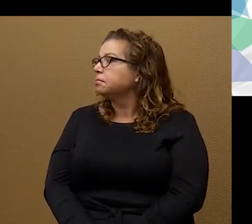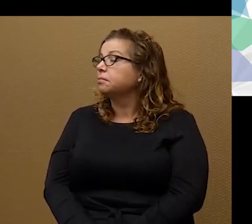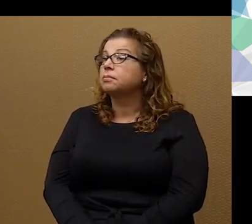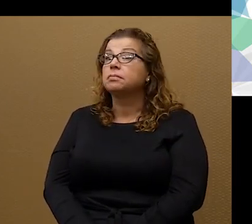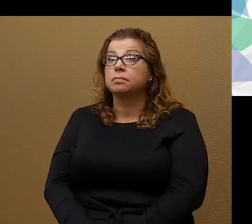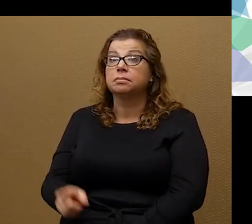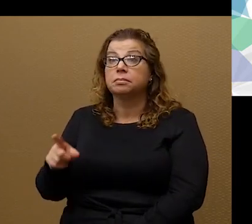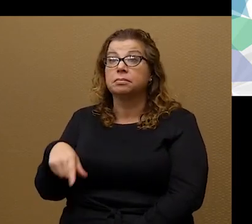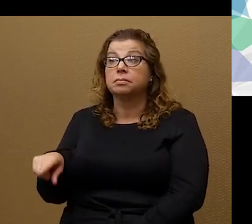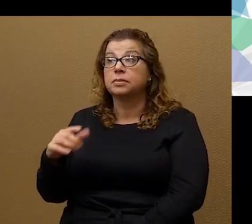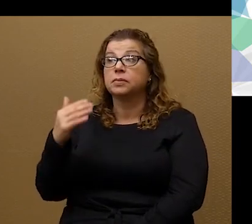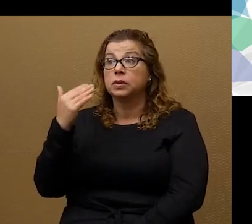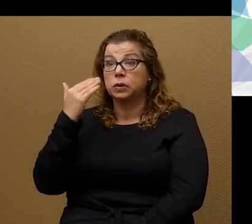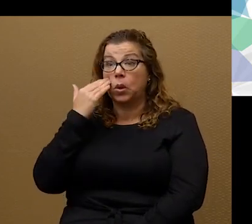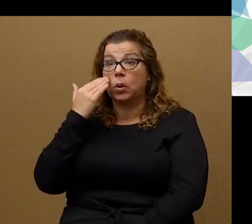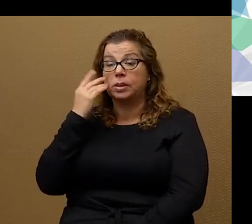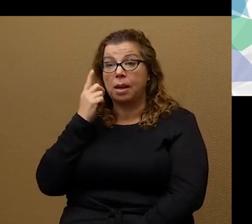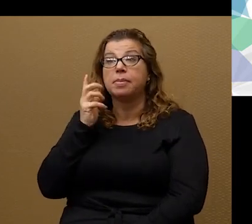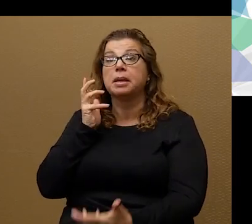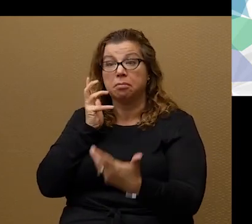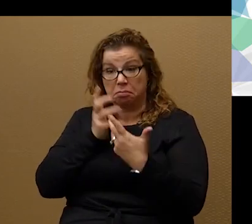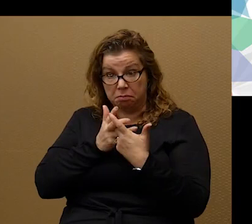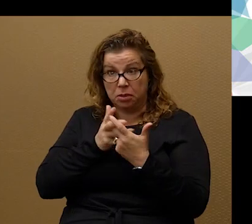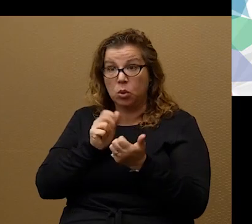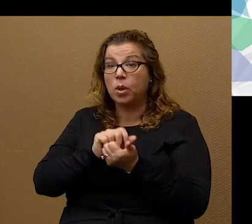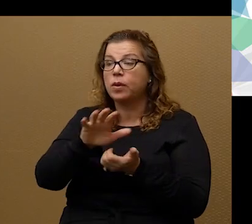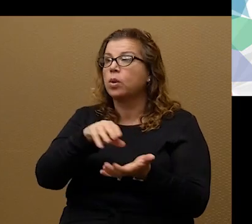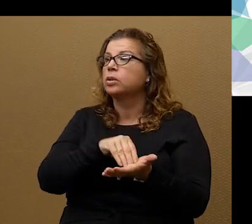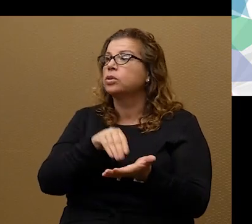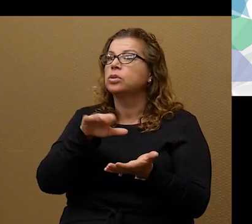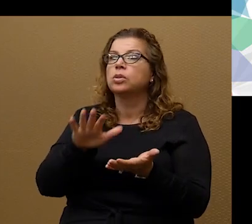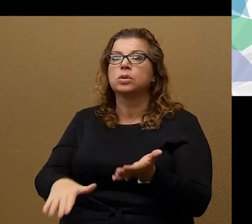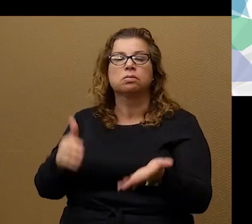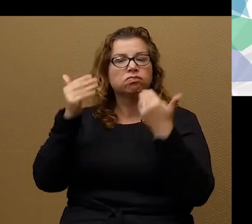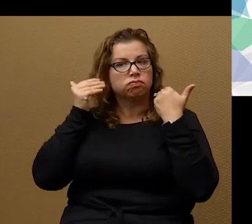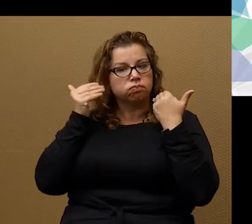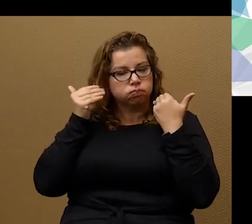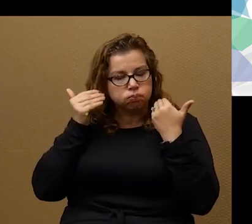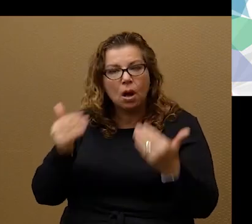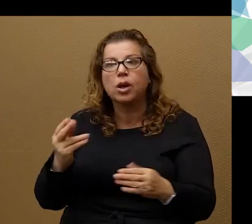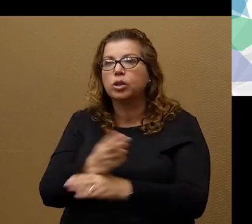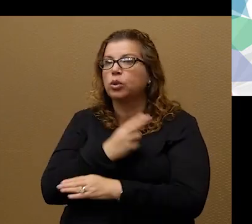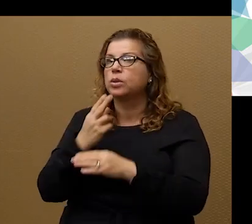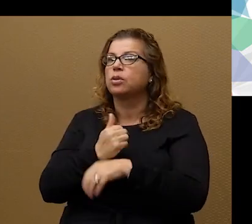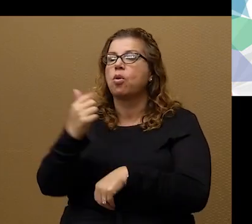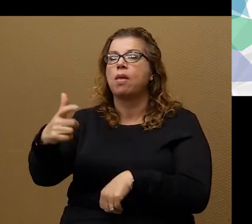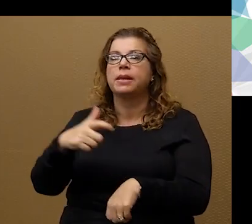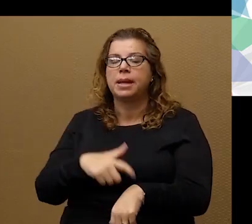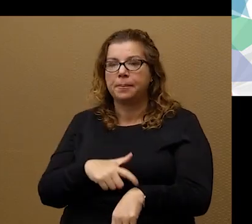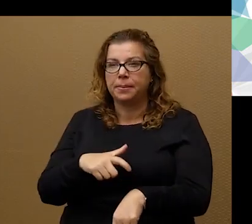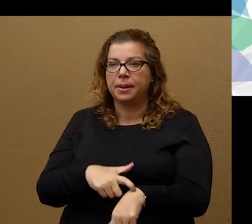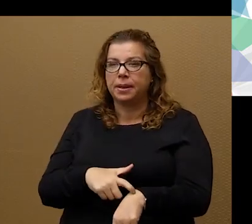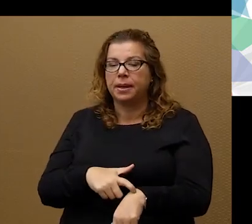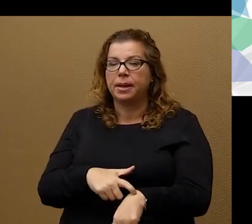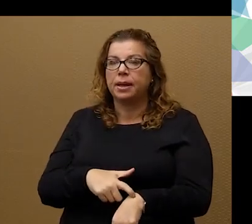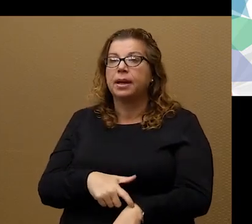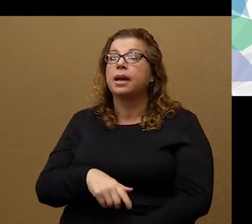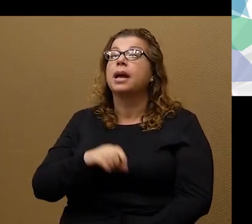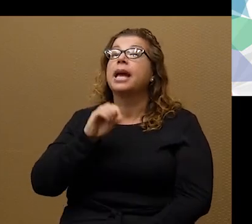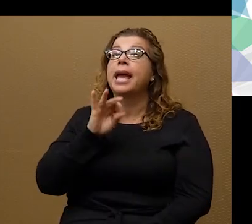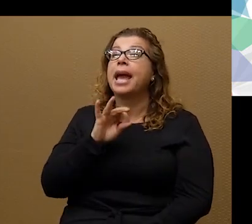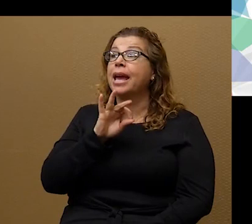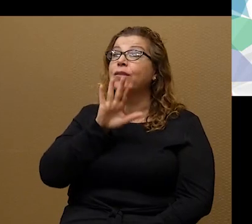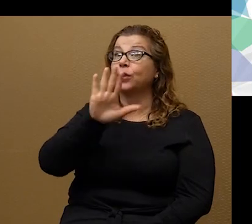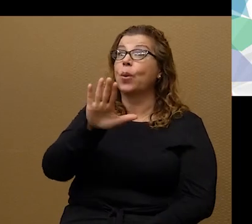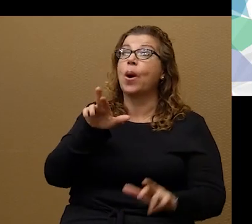If you know something works for your students, have it all the time. If it's in only one room and all of a